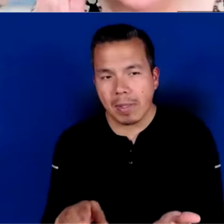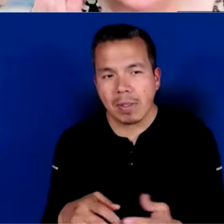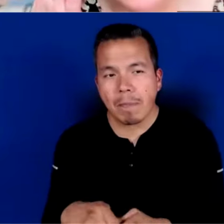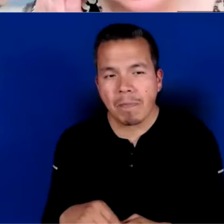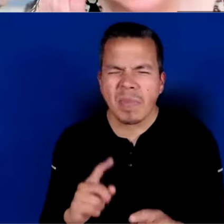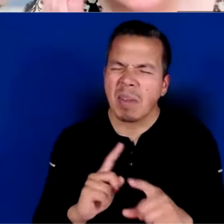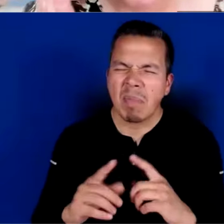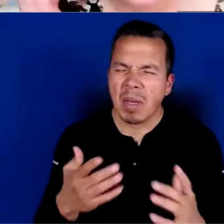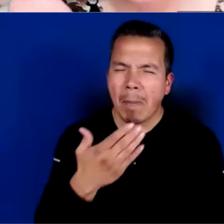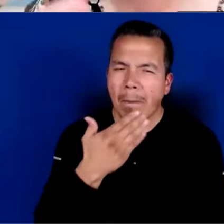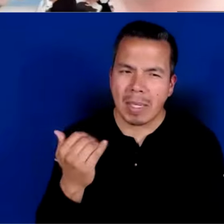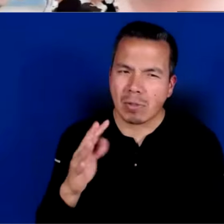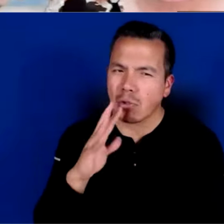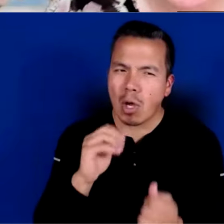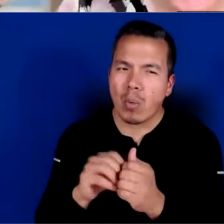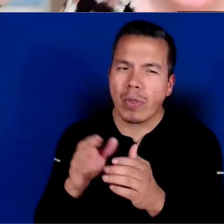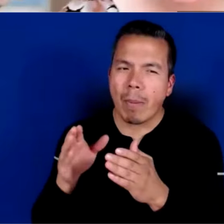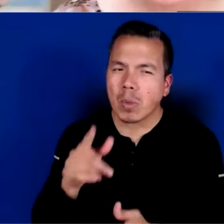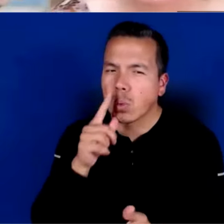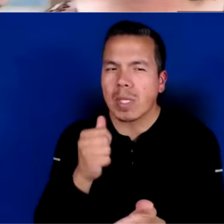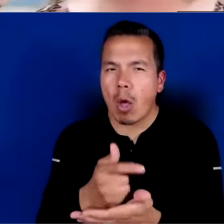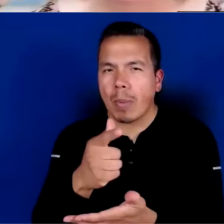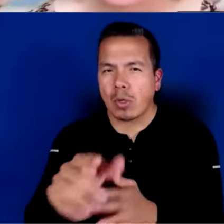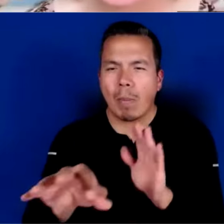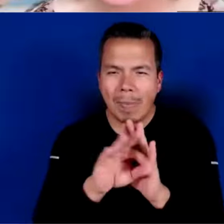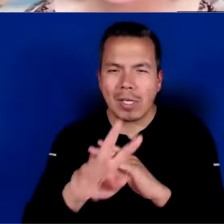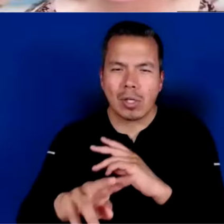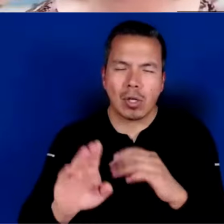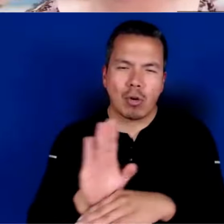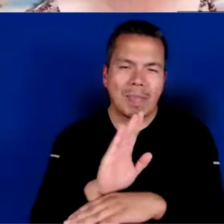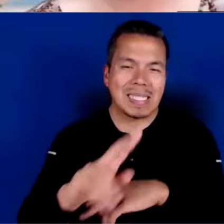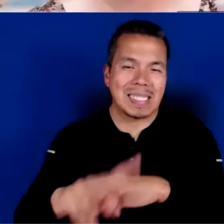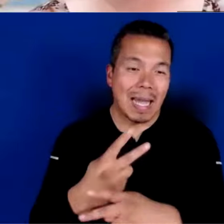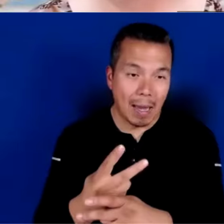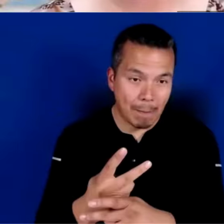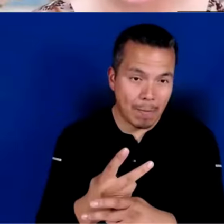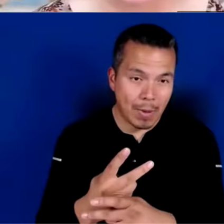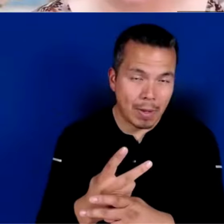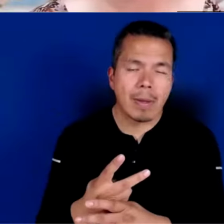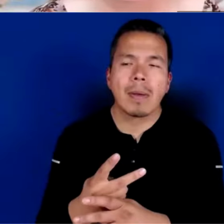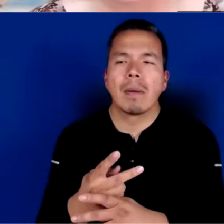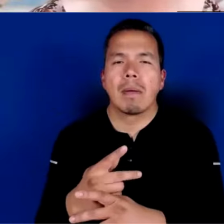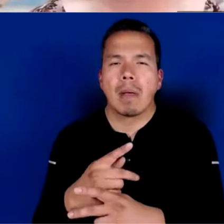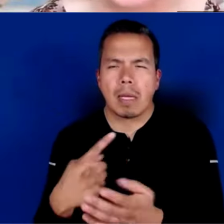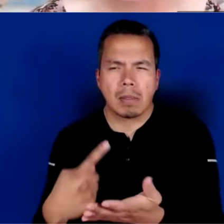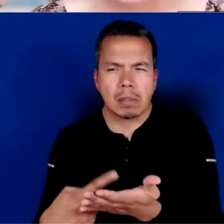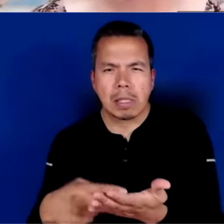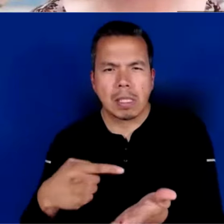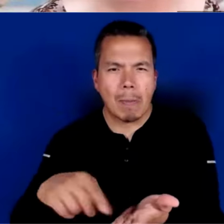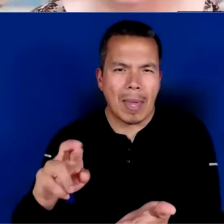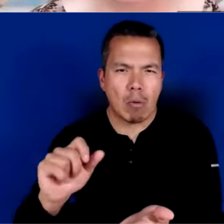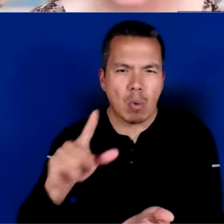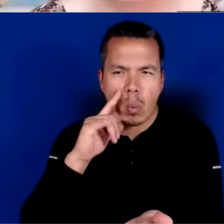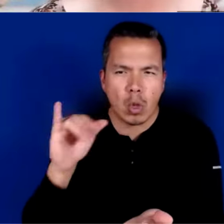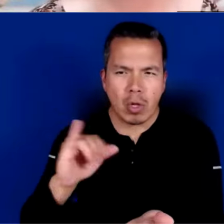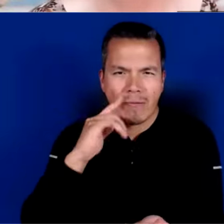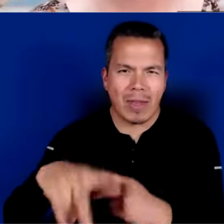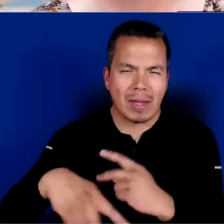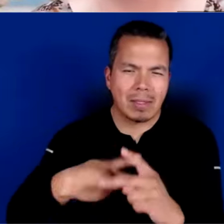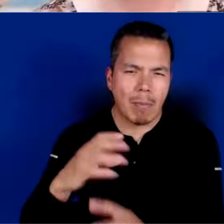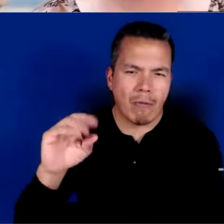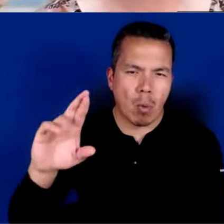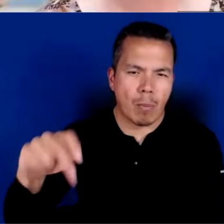I would talk to the person who's helping you choose your business entity around what payroll might look like for that type of